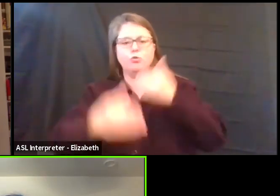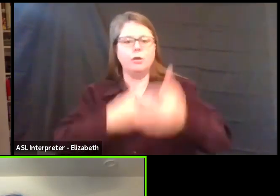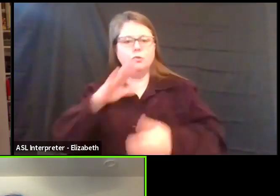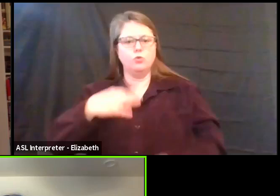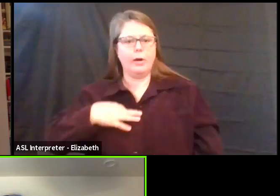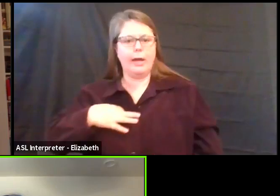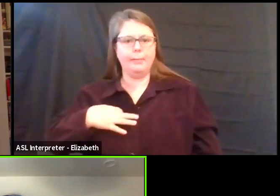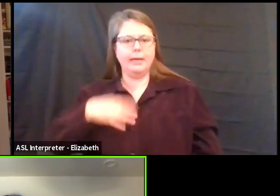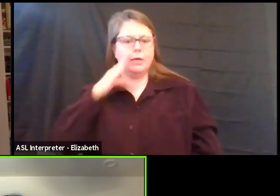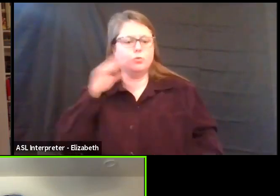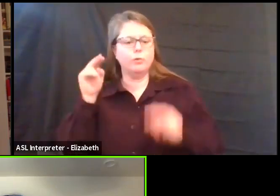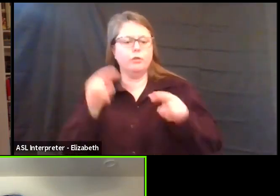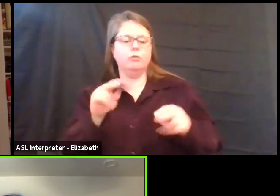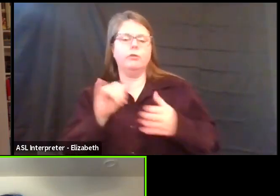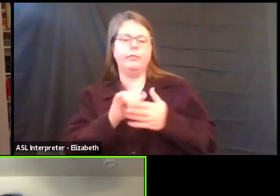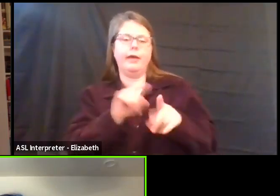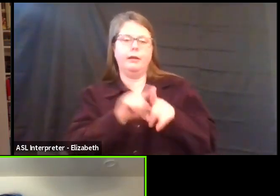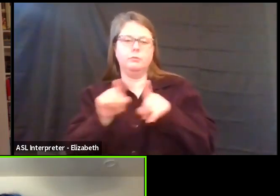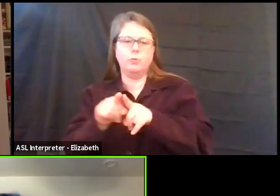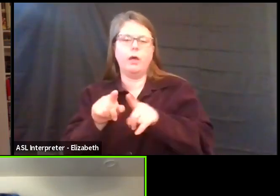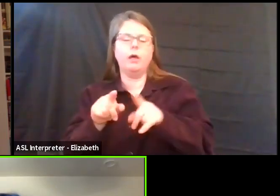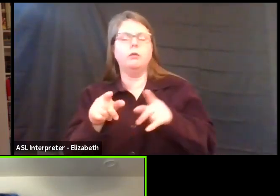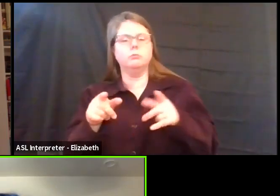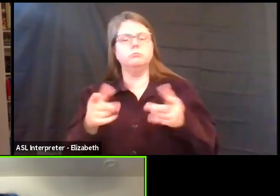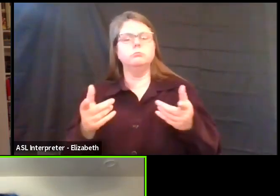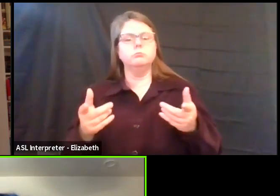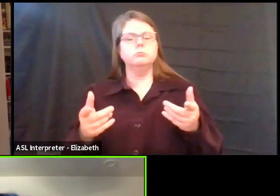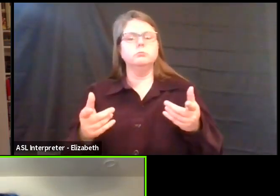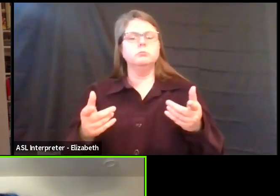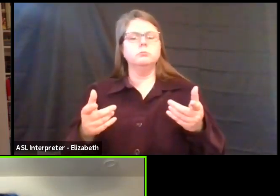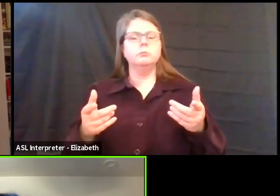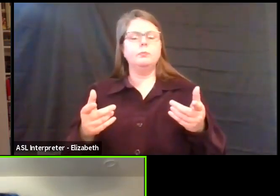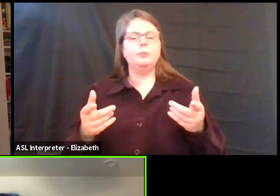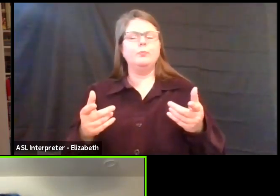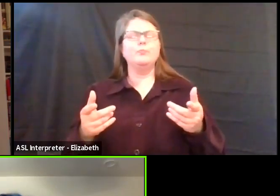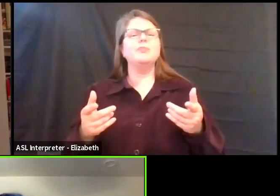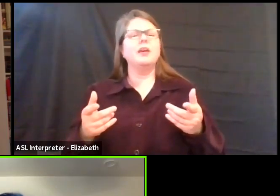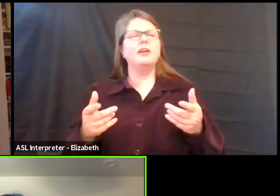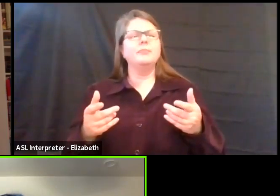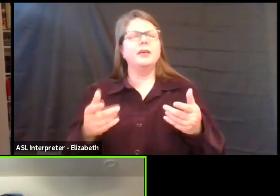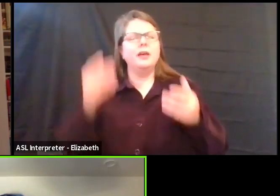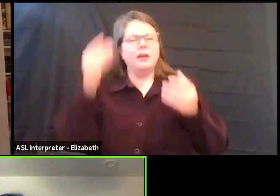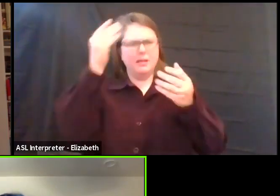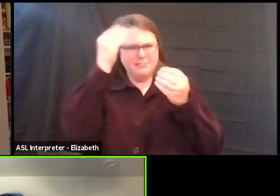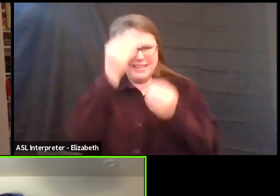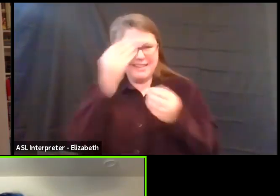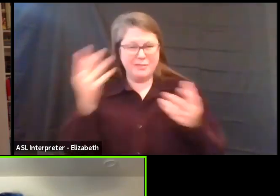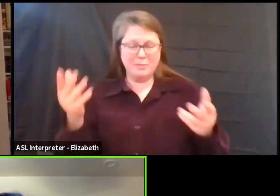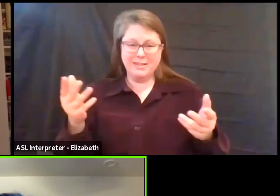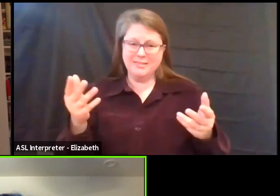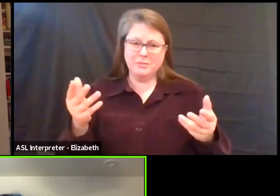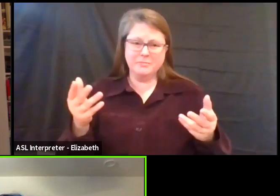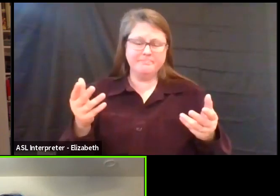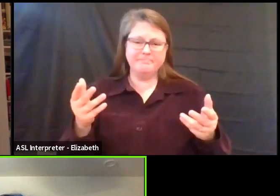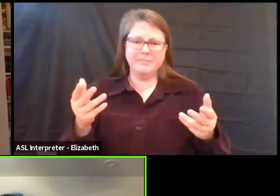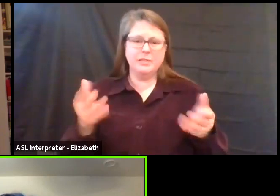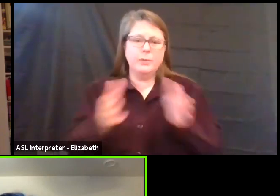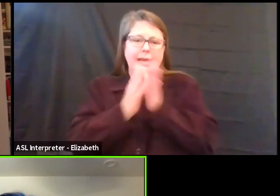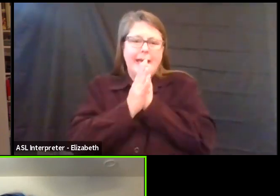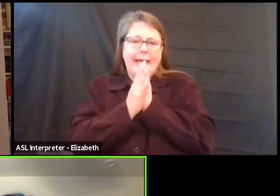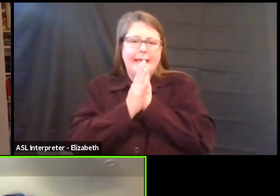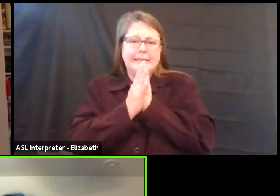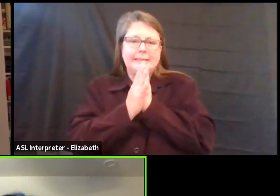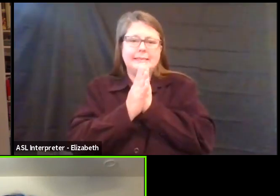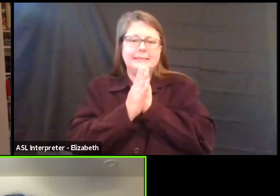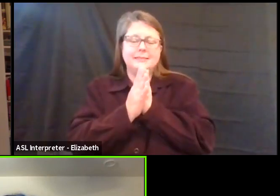And then I just wanted to let everyone know, just ask for patience, because we want to make sure, and I think